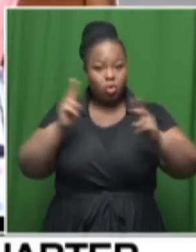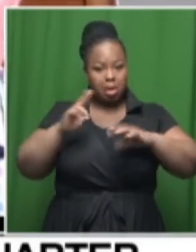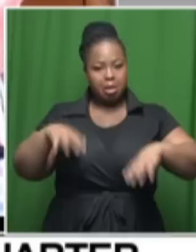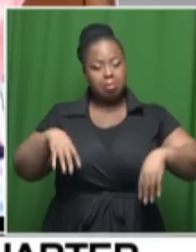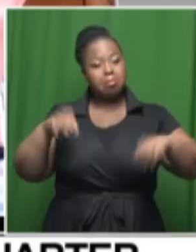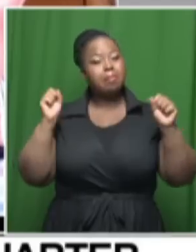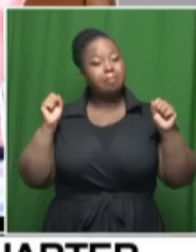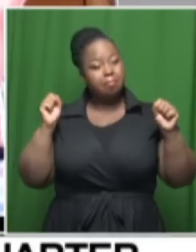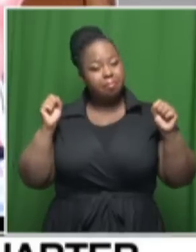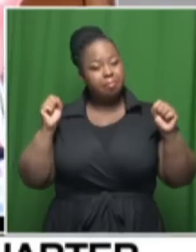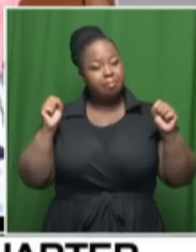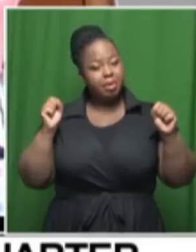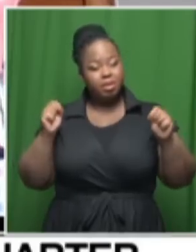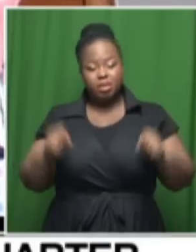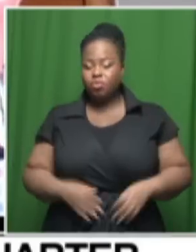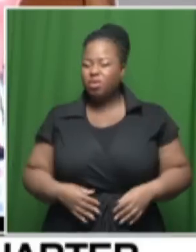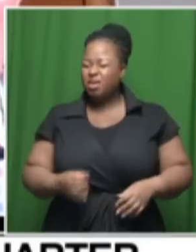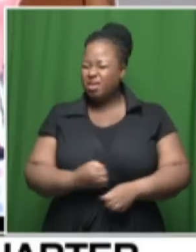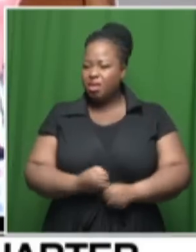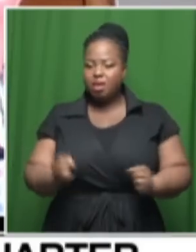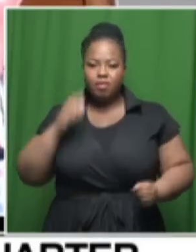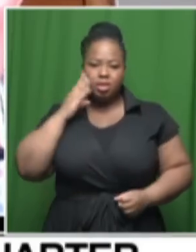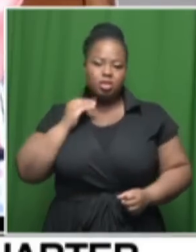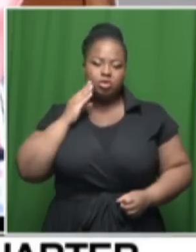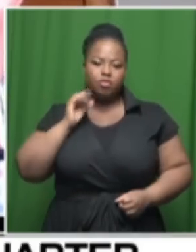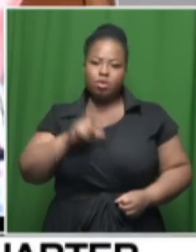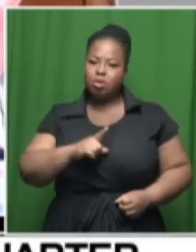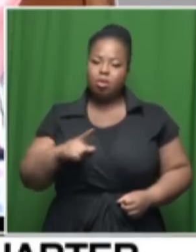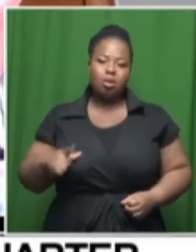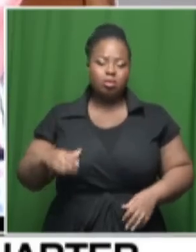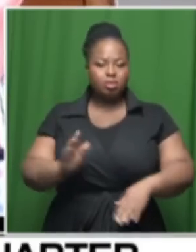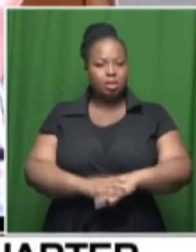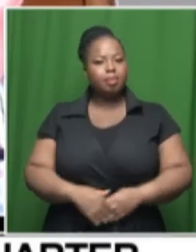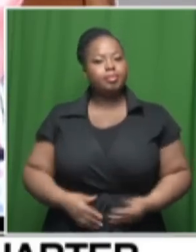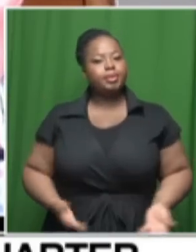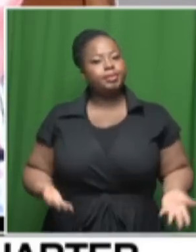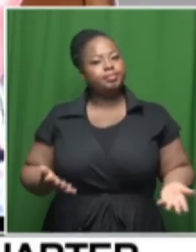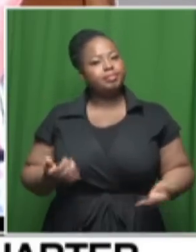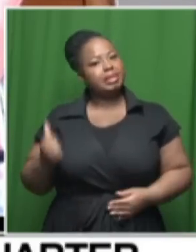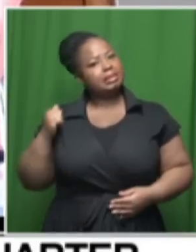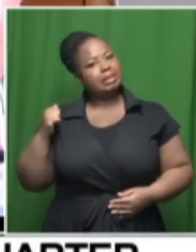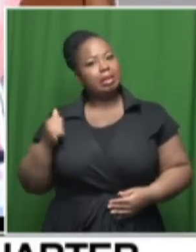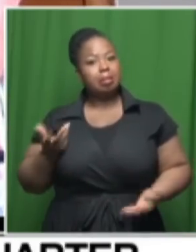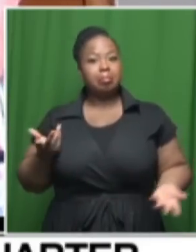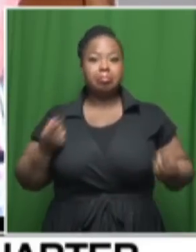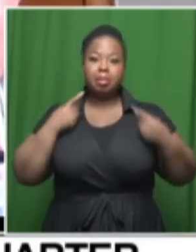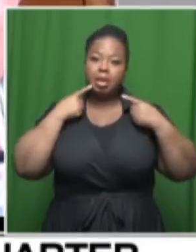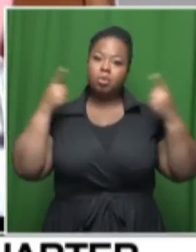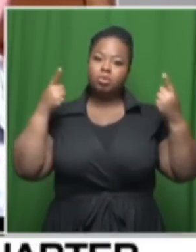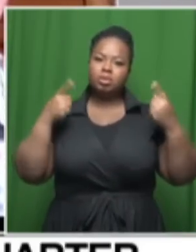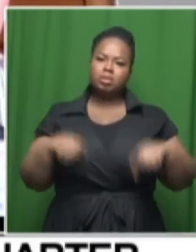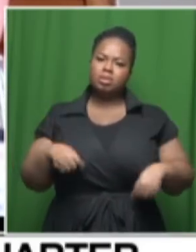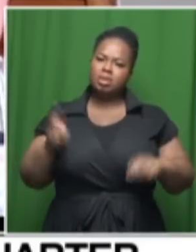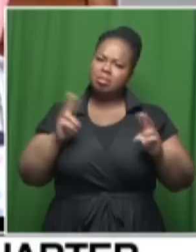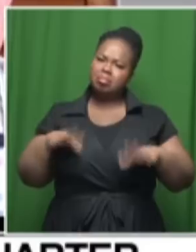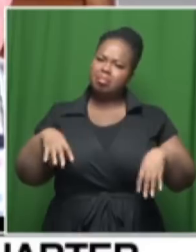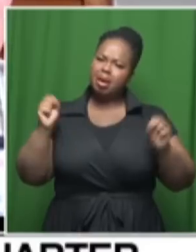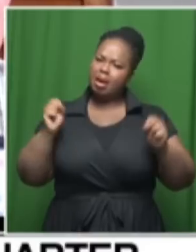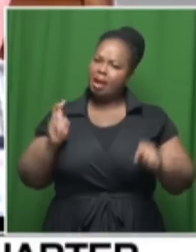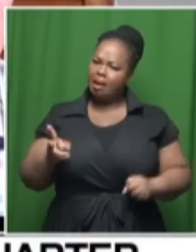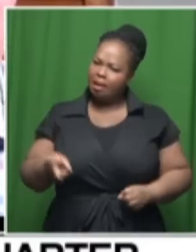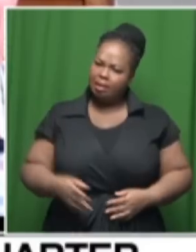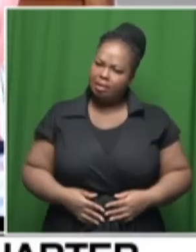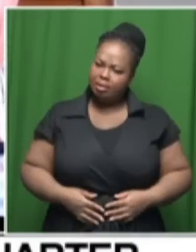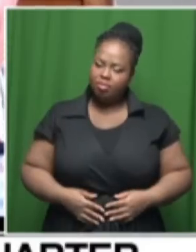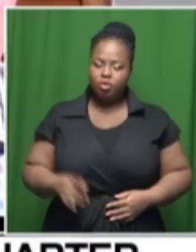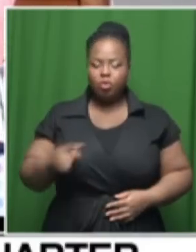haven't, necessarily experienced, and for a long time. And then as a gift, yesterday, we get announced that we've got load shedding as well.